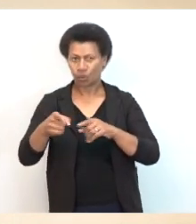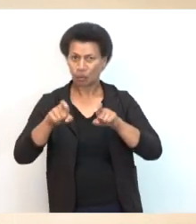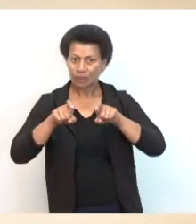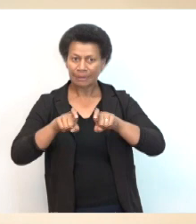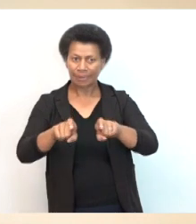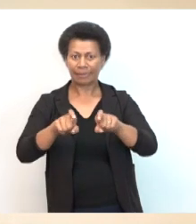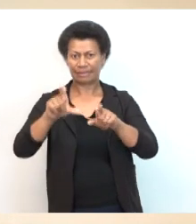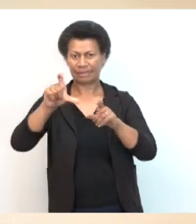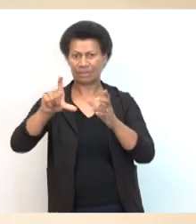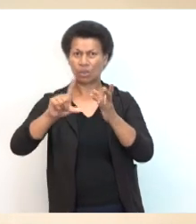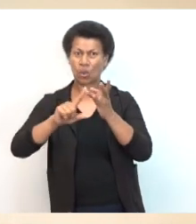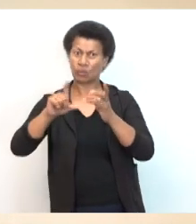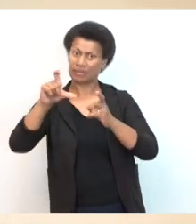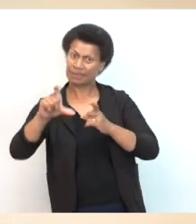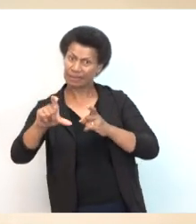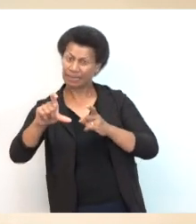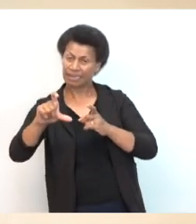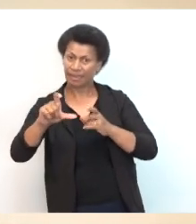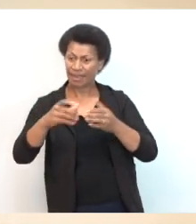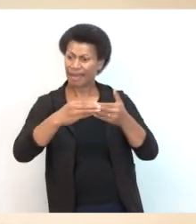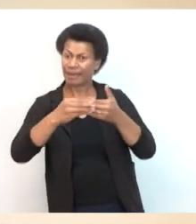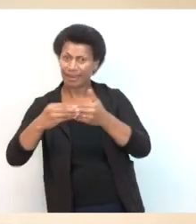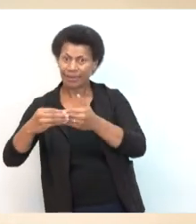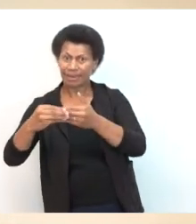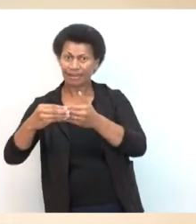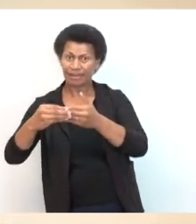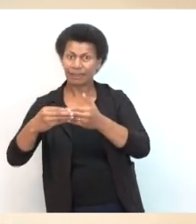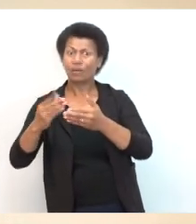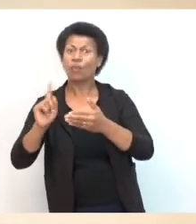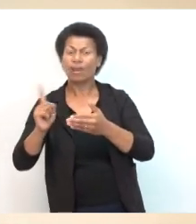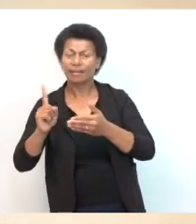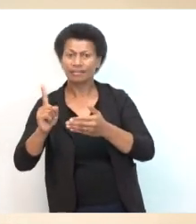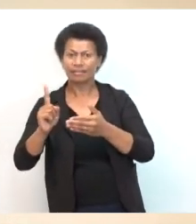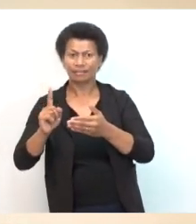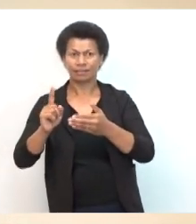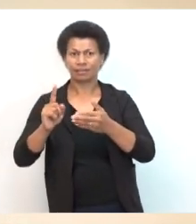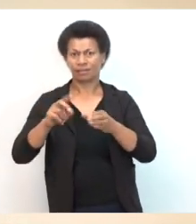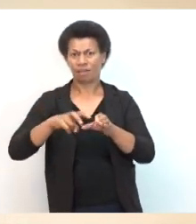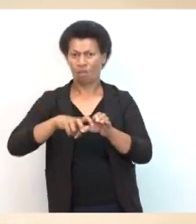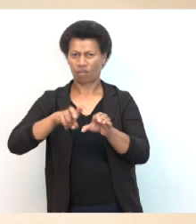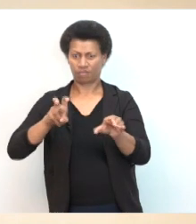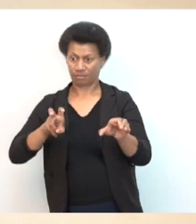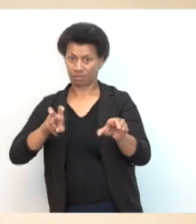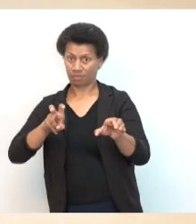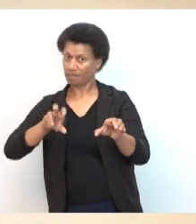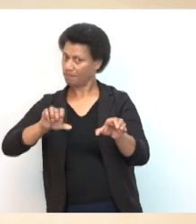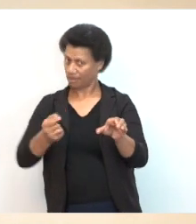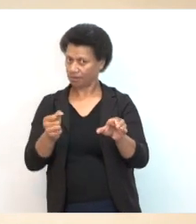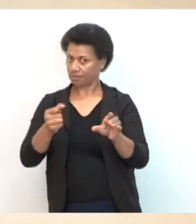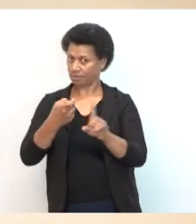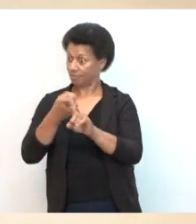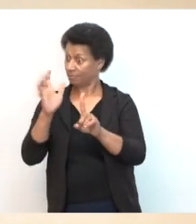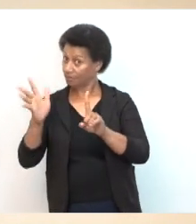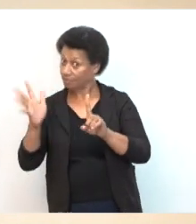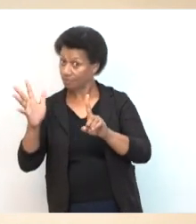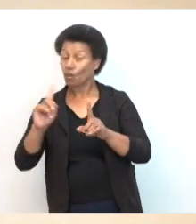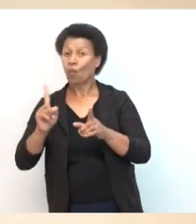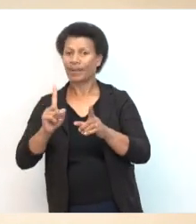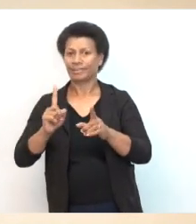lead FFP's efforts outside Parliament, when later Kayum had to resign to be able to remain a General Secretary